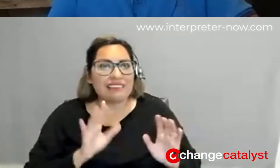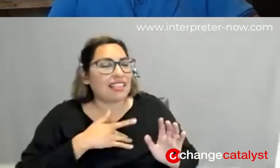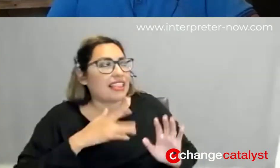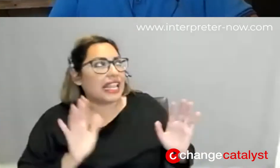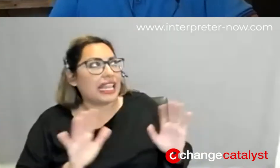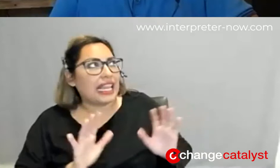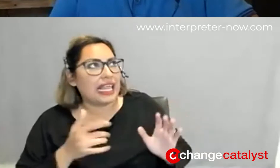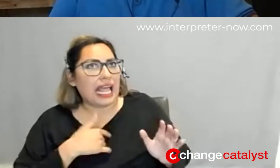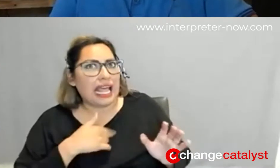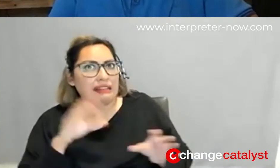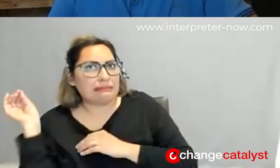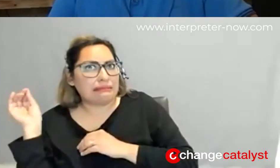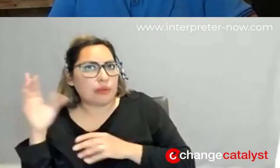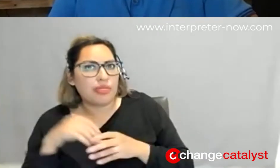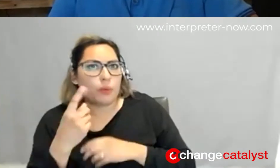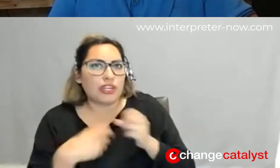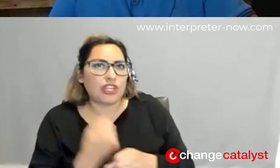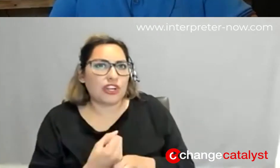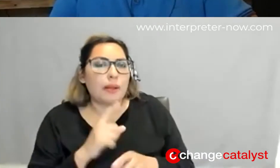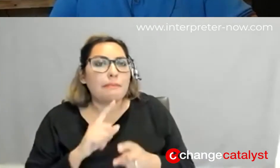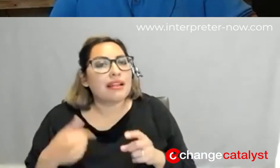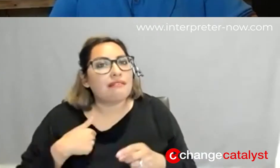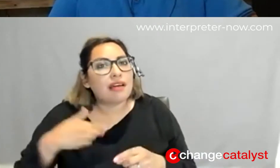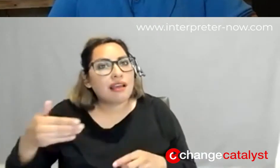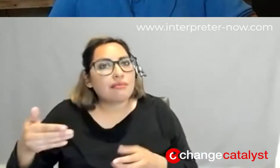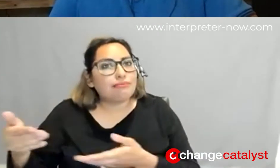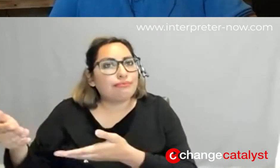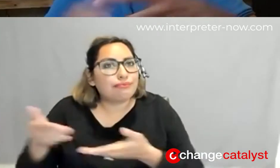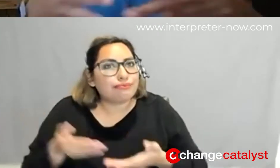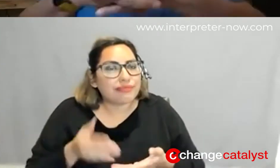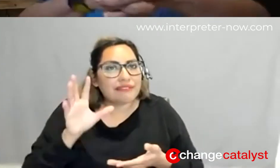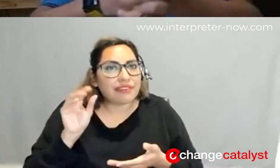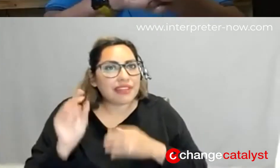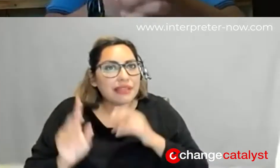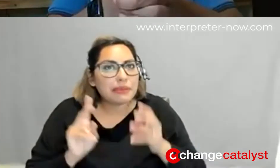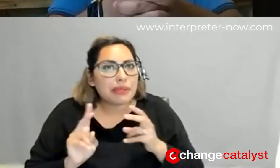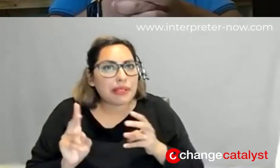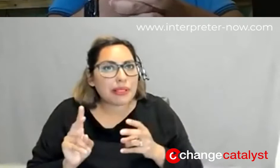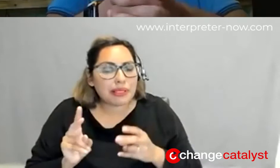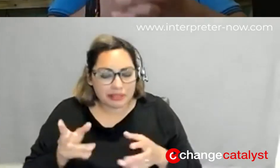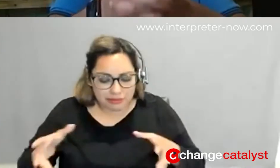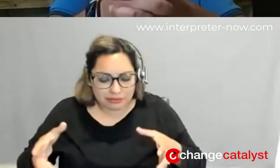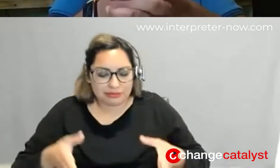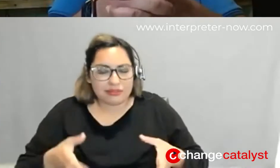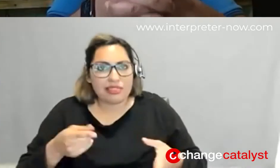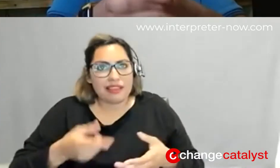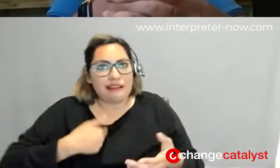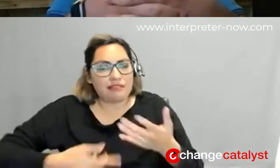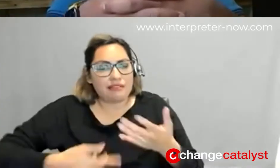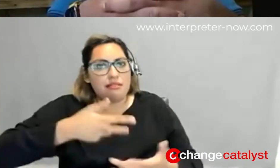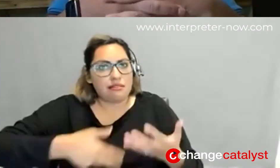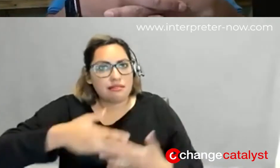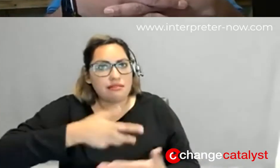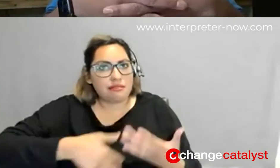But if I bring 50 of them at once and I let them gel with each other and form a social group, a